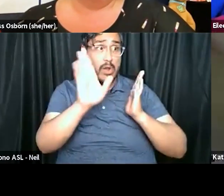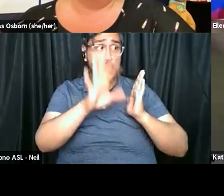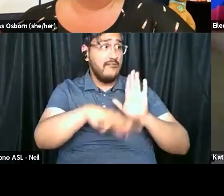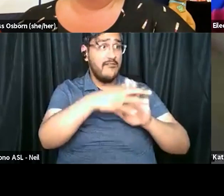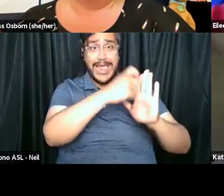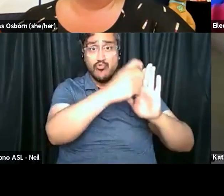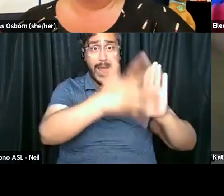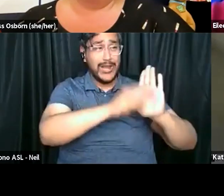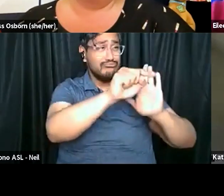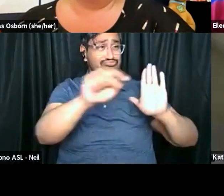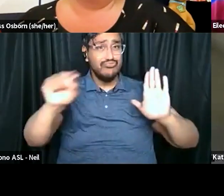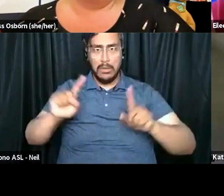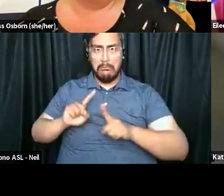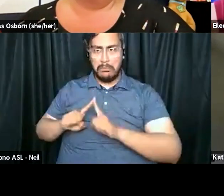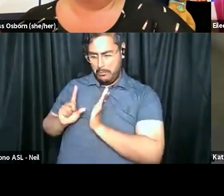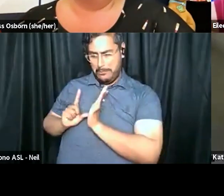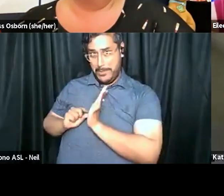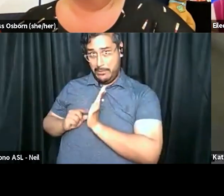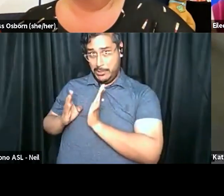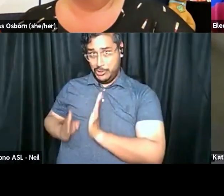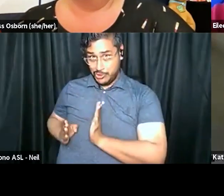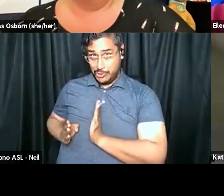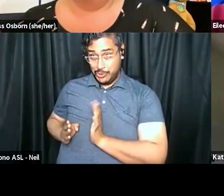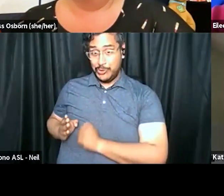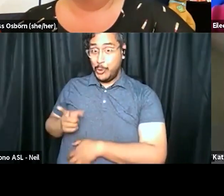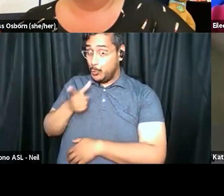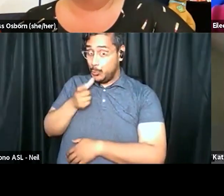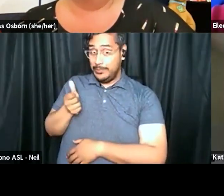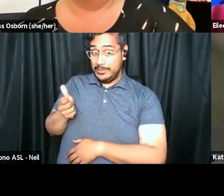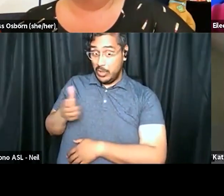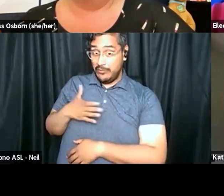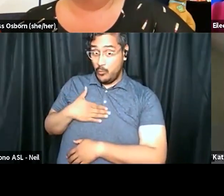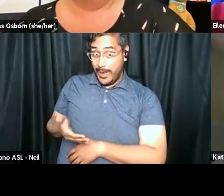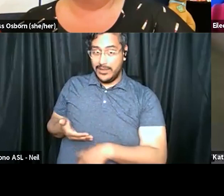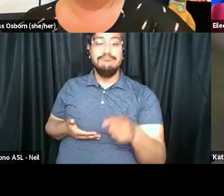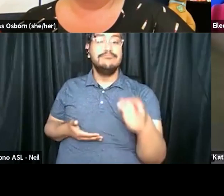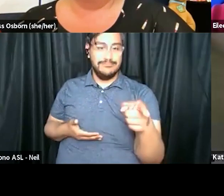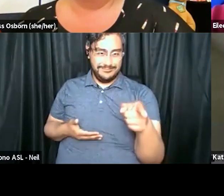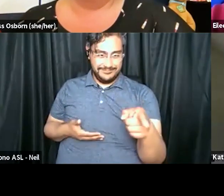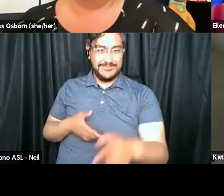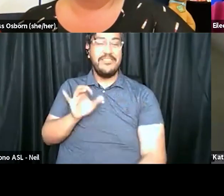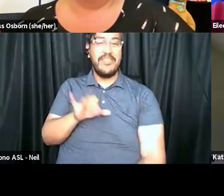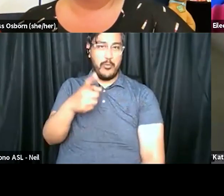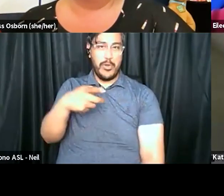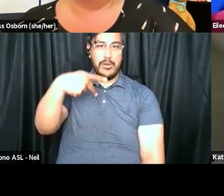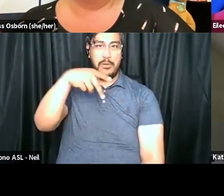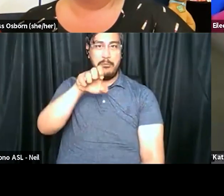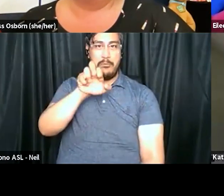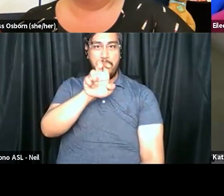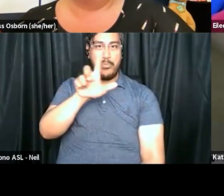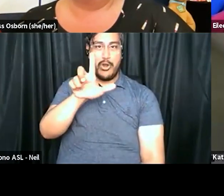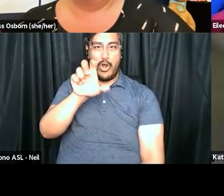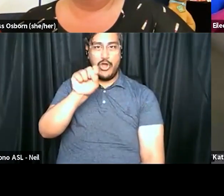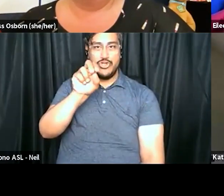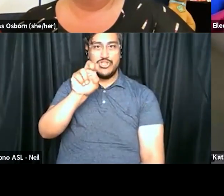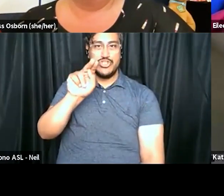a dozen. A publisher who's willing to put that. There you go. It's Pearl Song Press. Thank you, my good friend Leslie, because